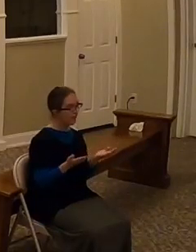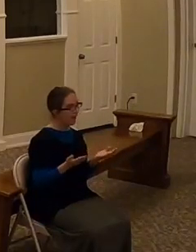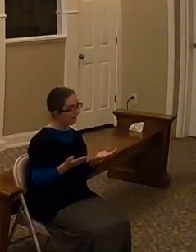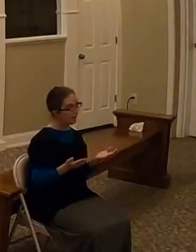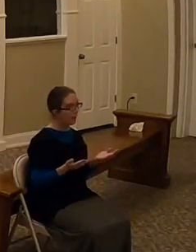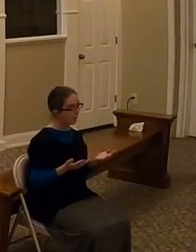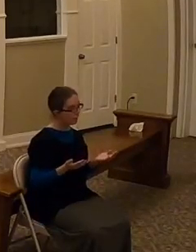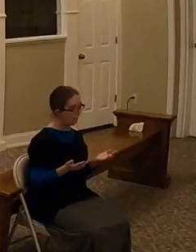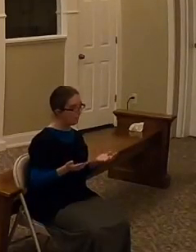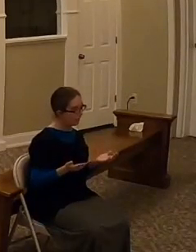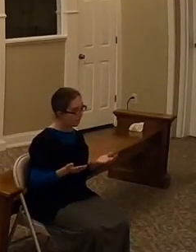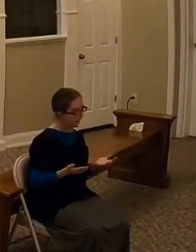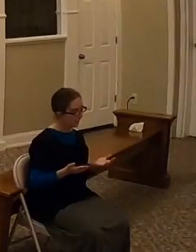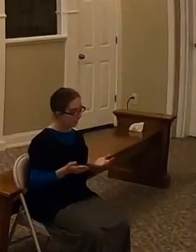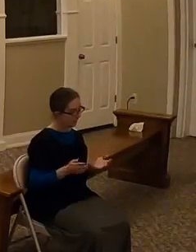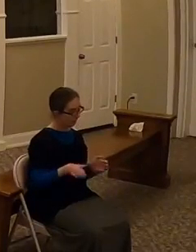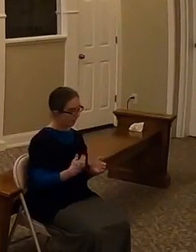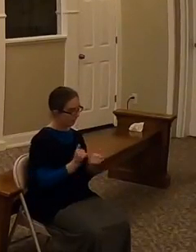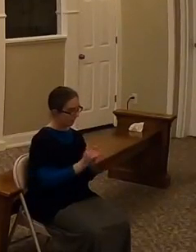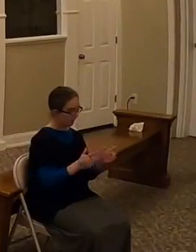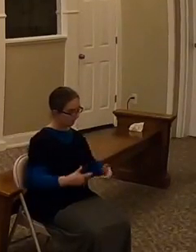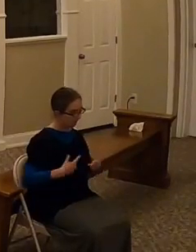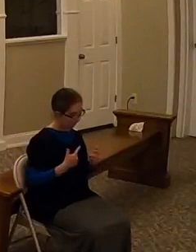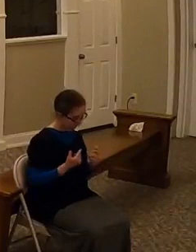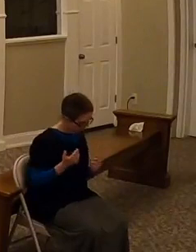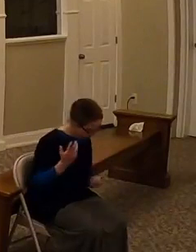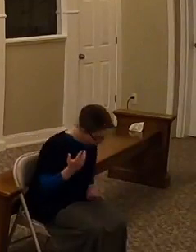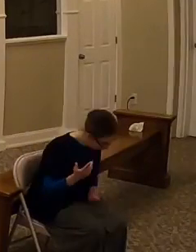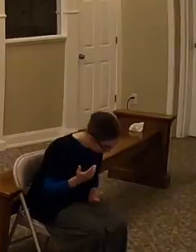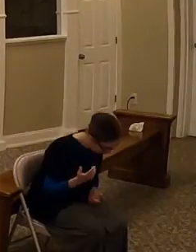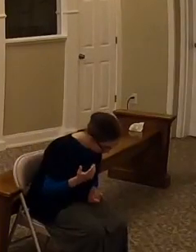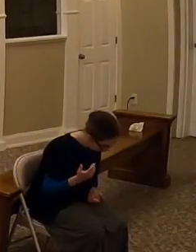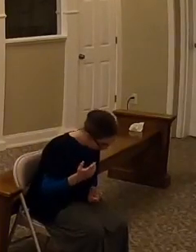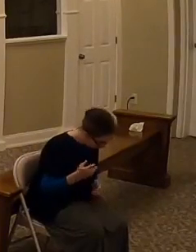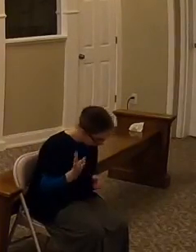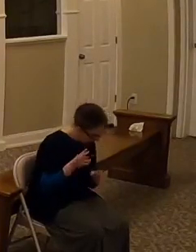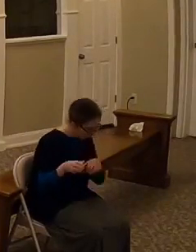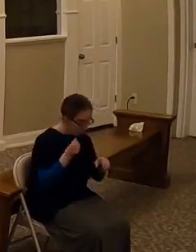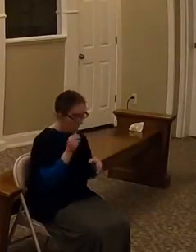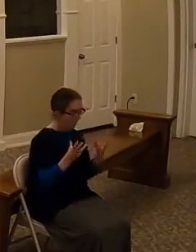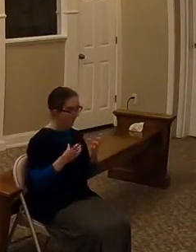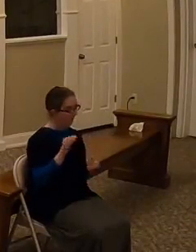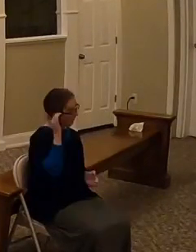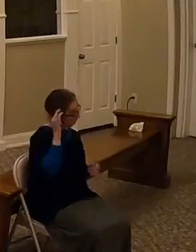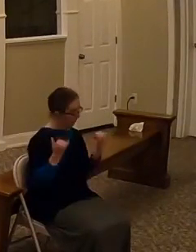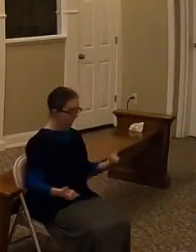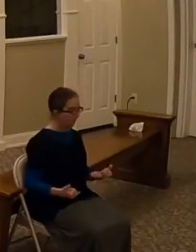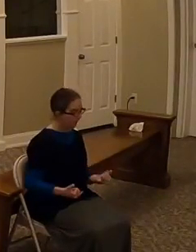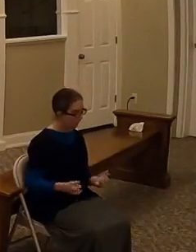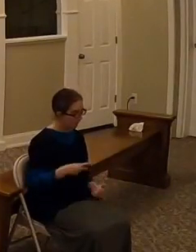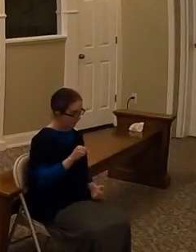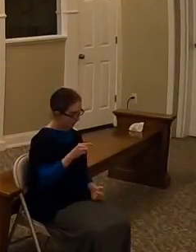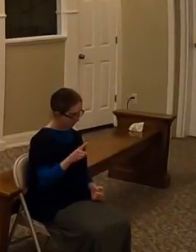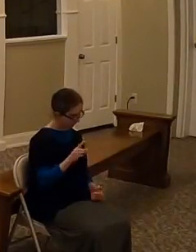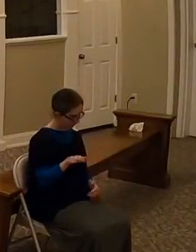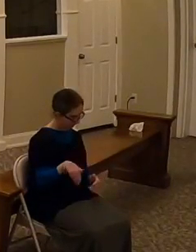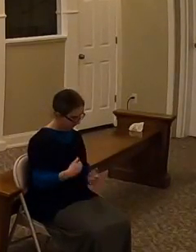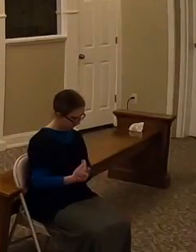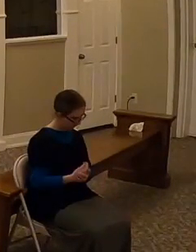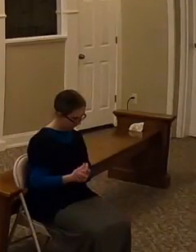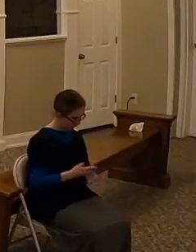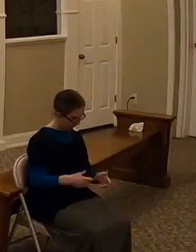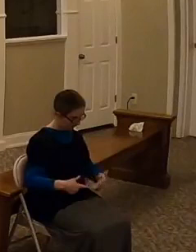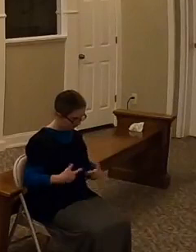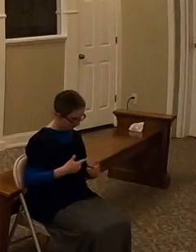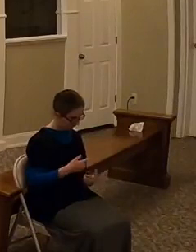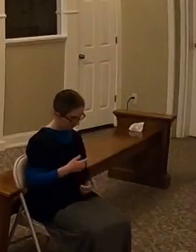Yeah, all that will live godly in Christ Jesus shall suffer persecution. That's the one we don't want to hear right now. Okay, Paul tells Timothy that all those who live